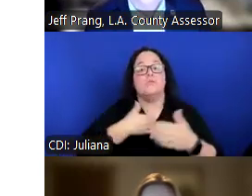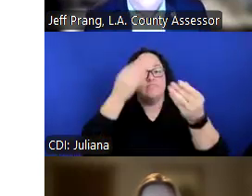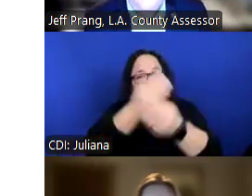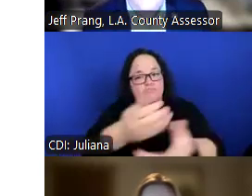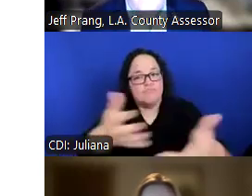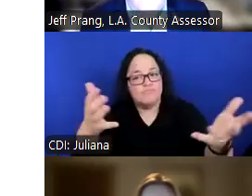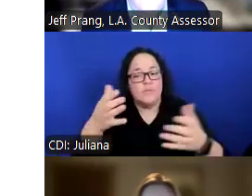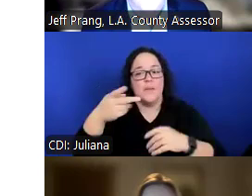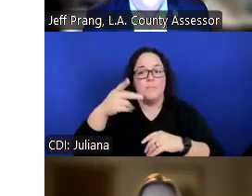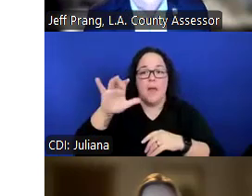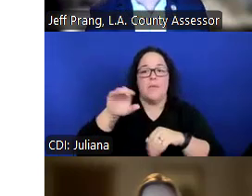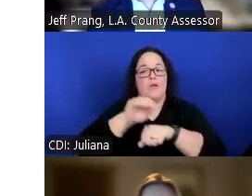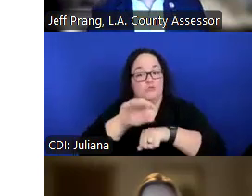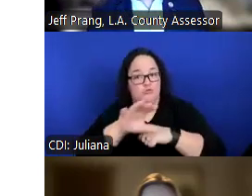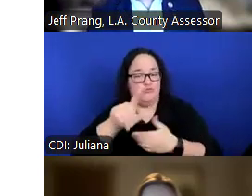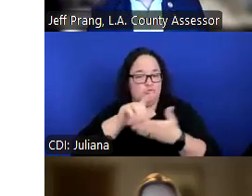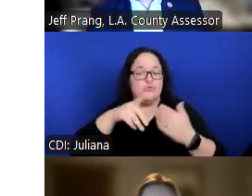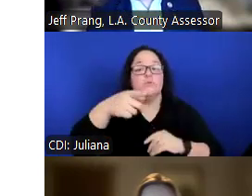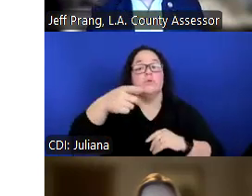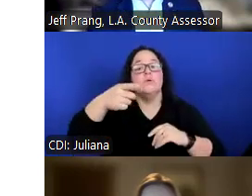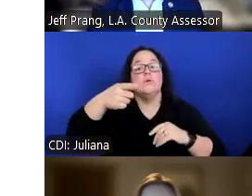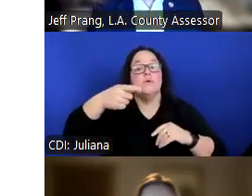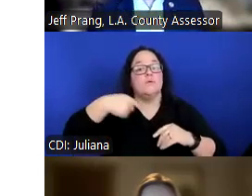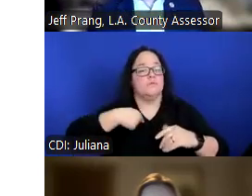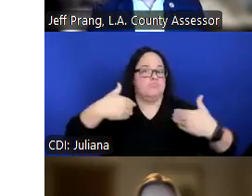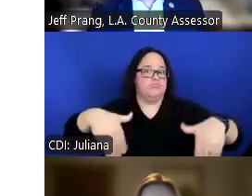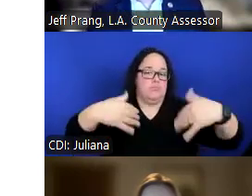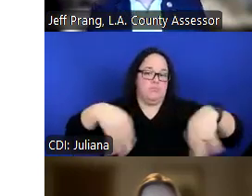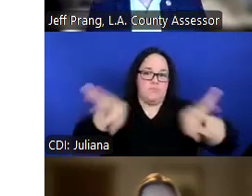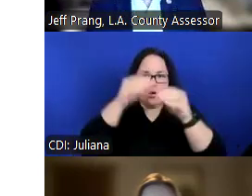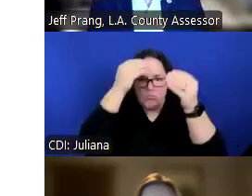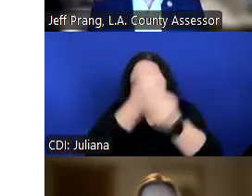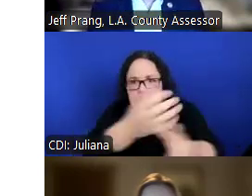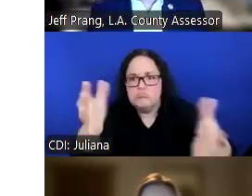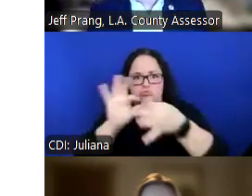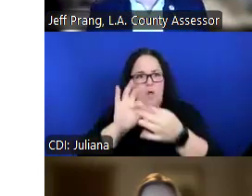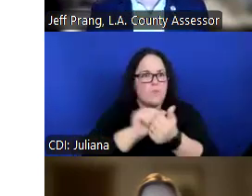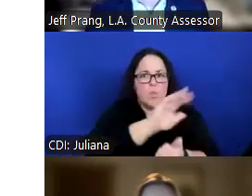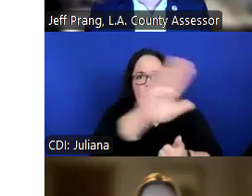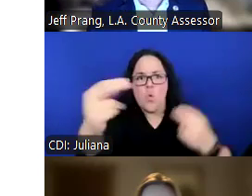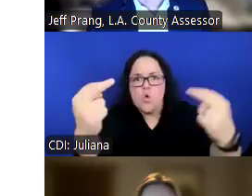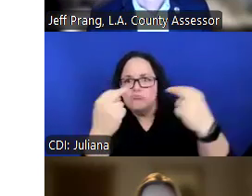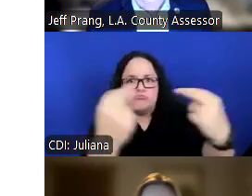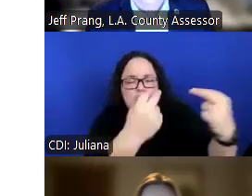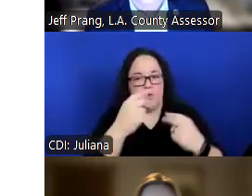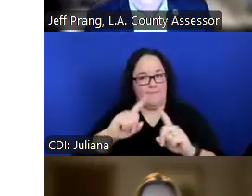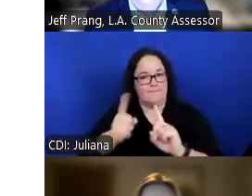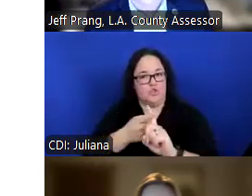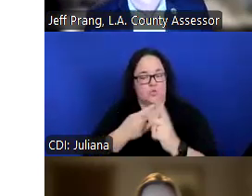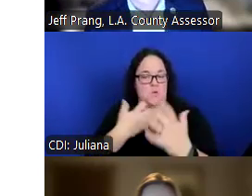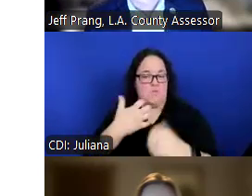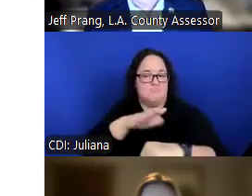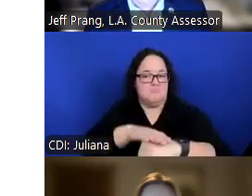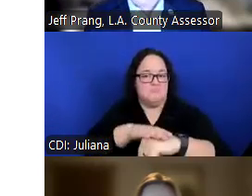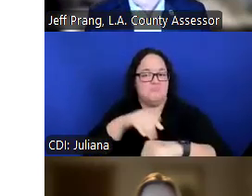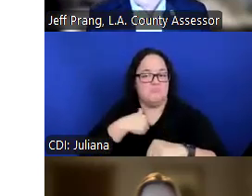viewers. And I apologize to the viewers if my eyes are doing odd things. I have to look over to make